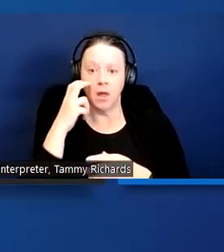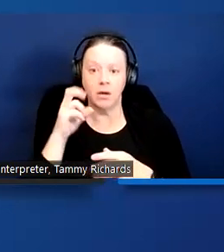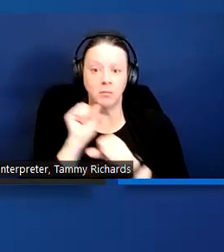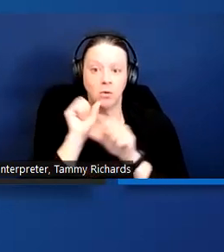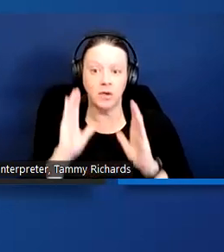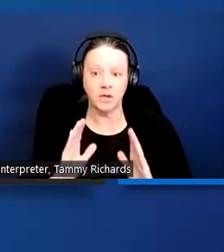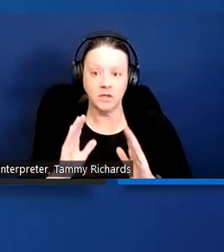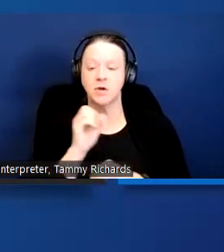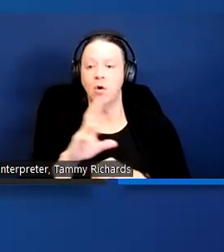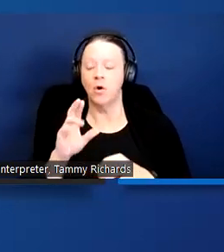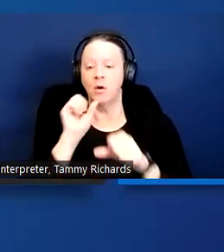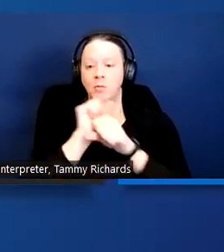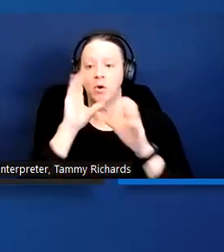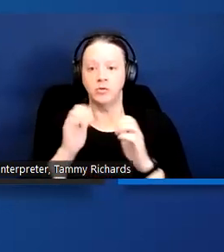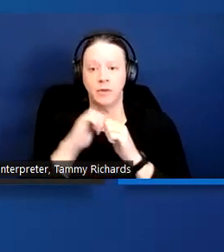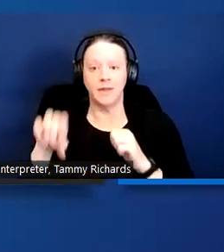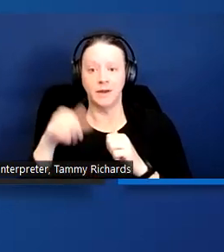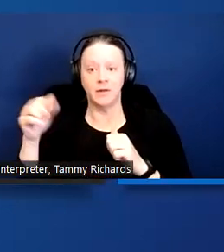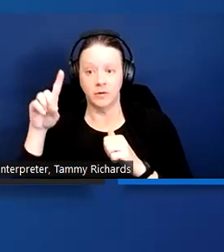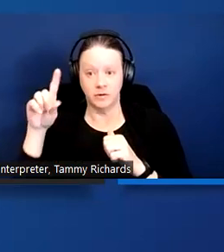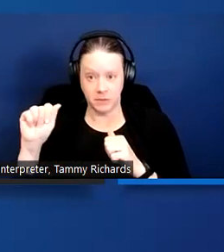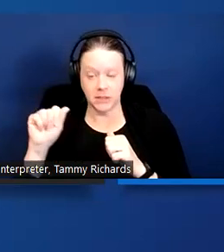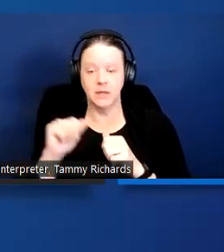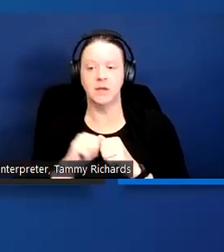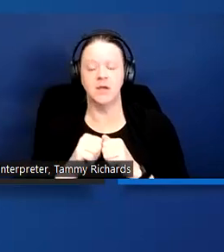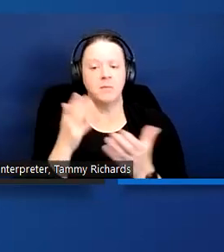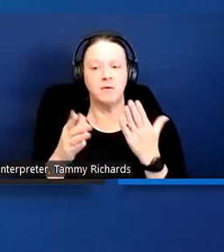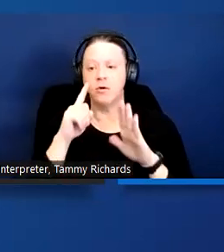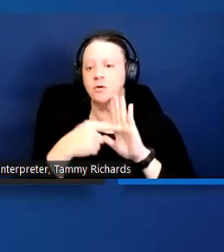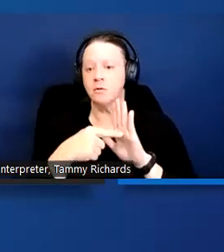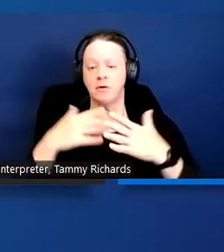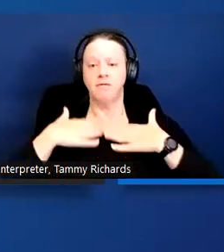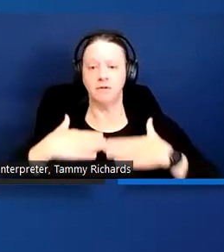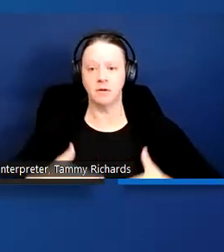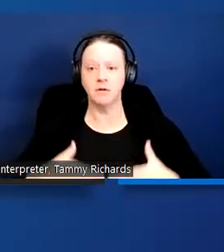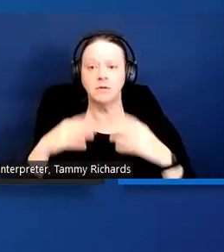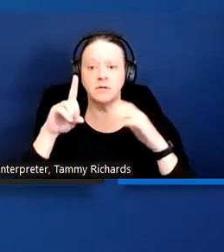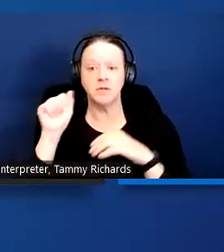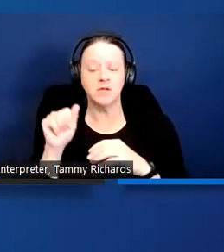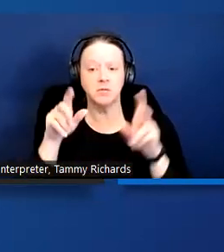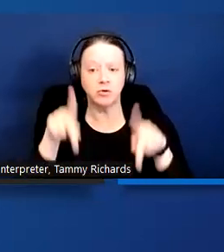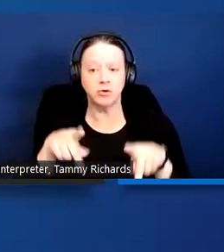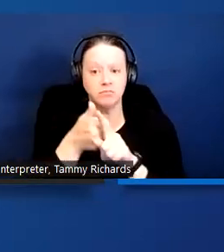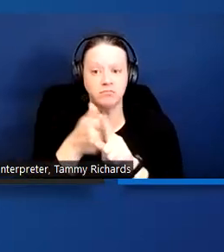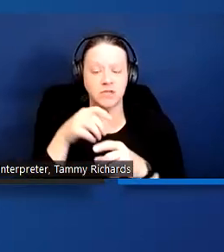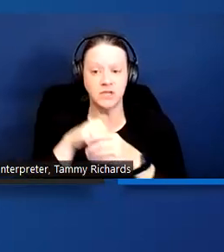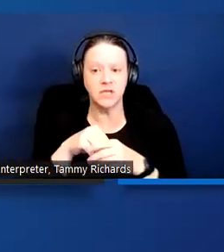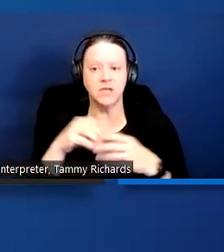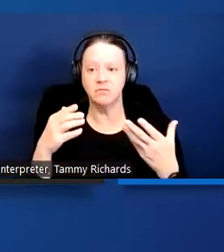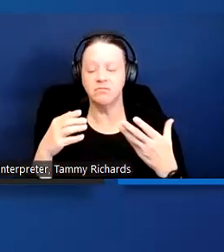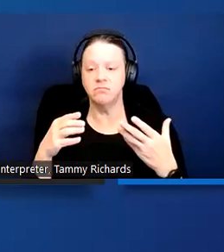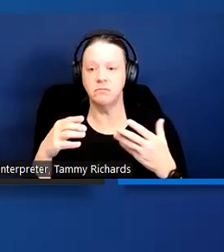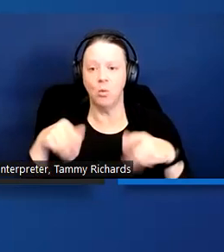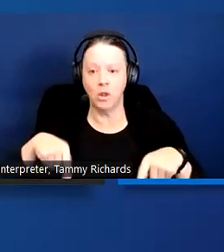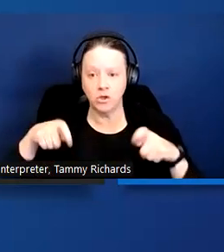employees with another disability, maybe a physical disability, someone is in a wheelchair, making sure